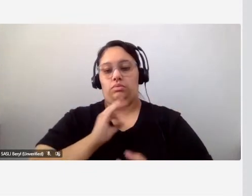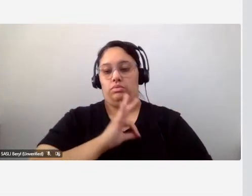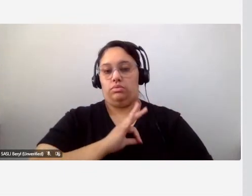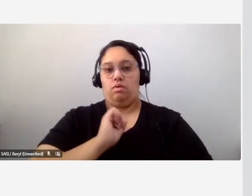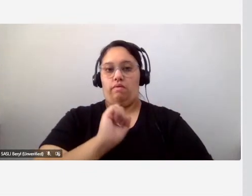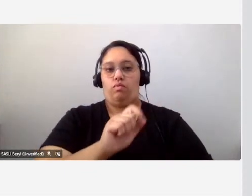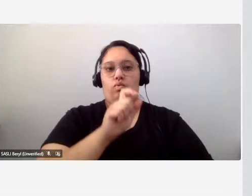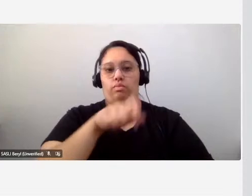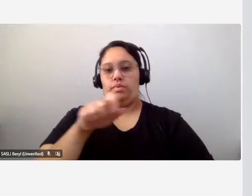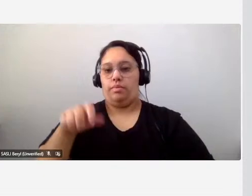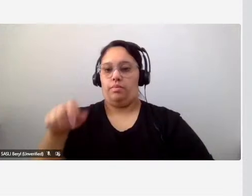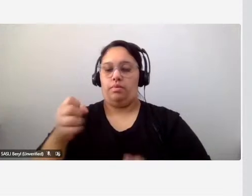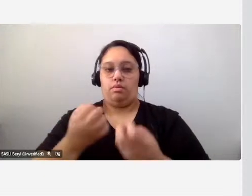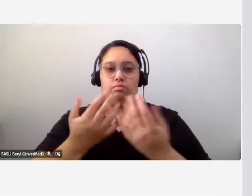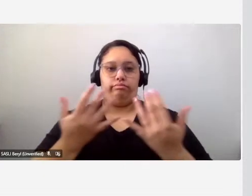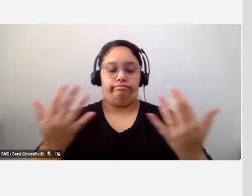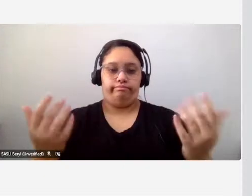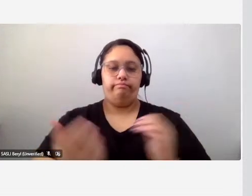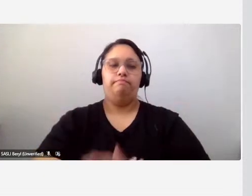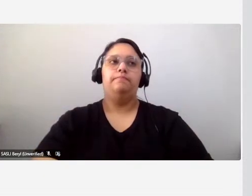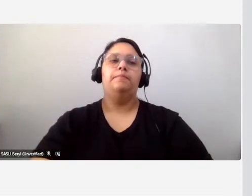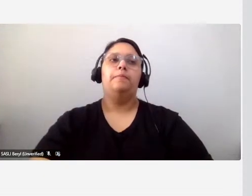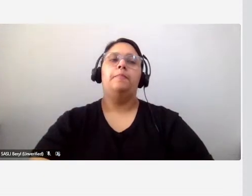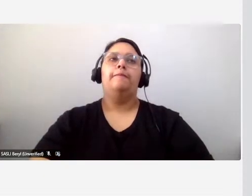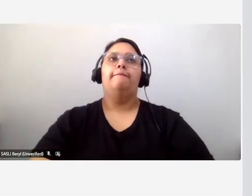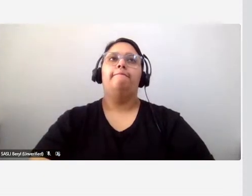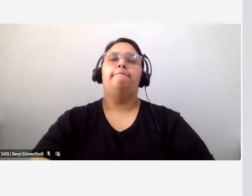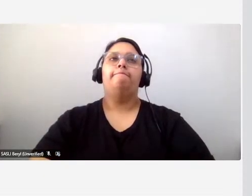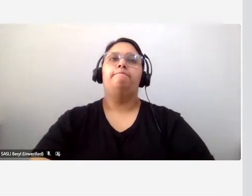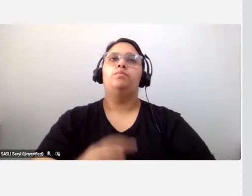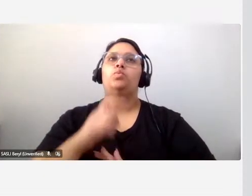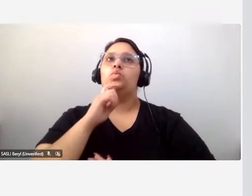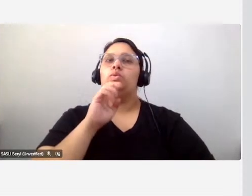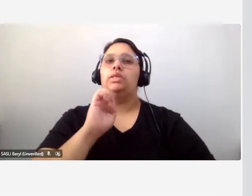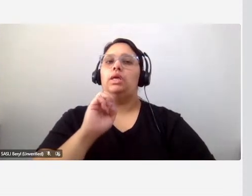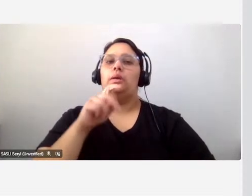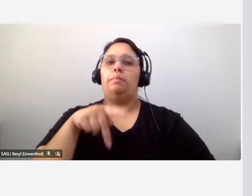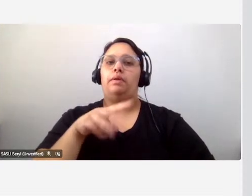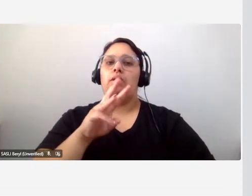complement, the use of EPWP.